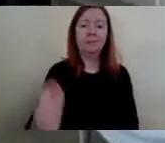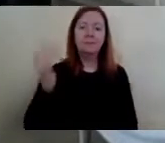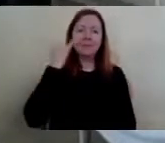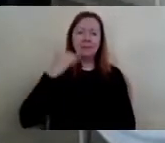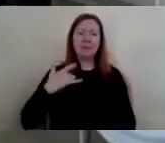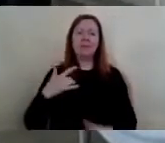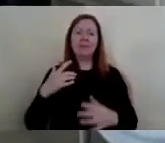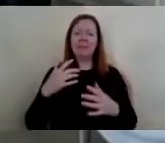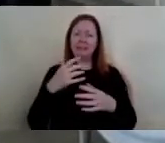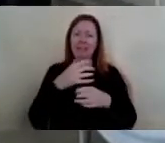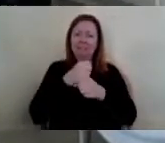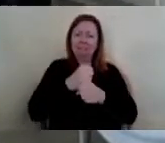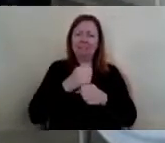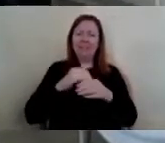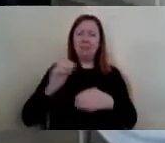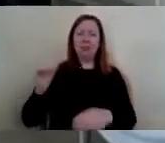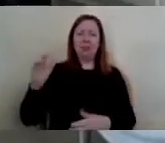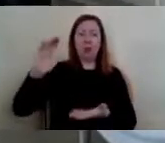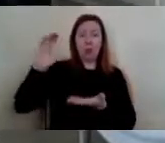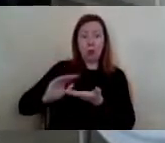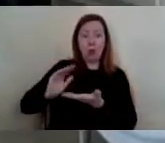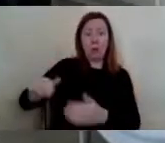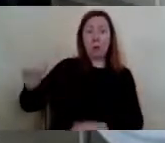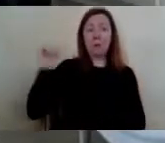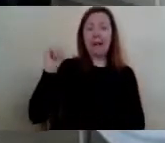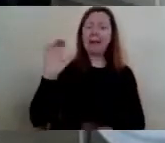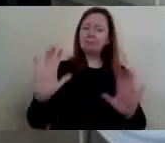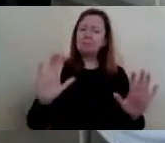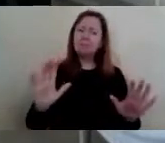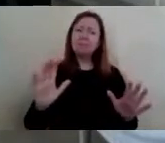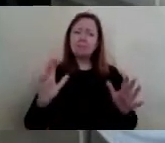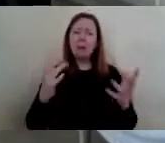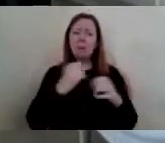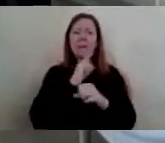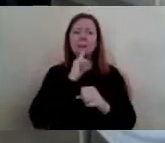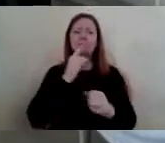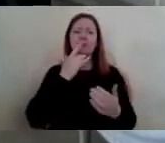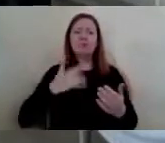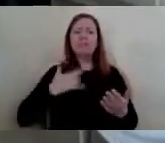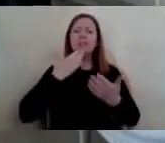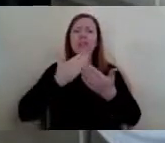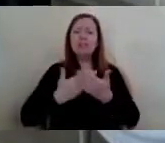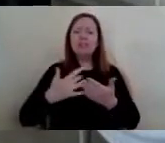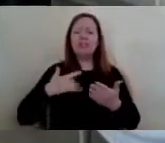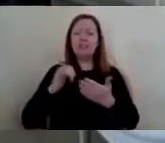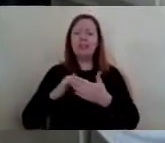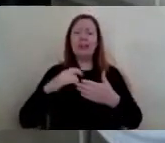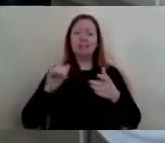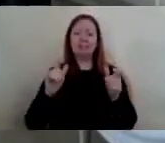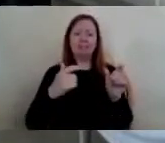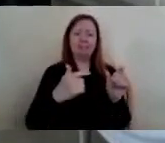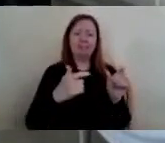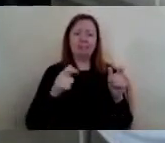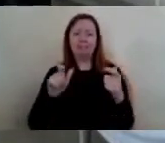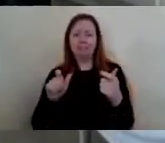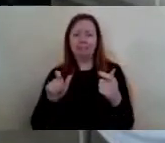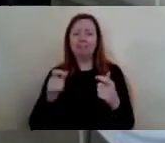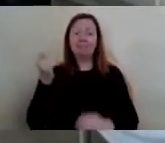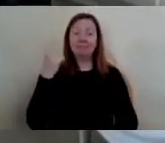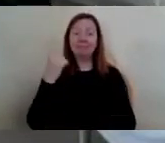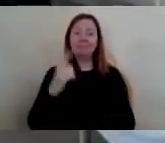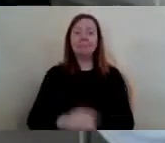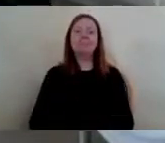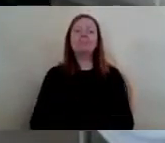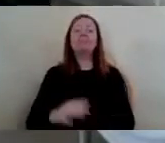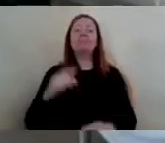really wanna make sure that you're actually feeling good and you're feeling that torso rotation. Good, turn. And back up.